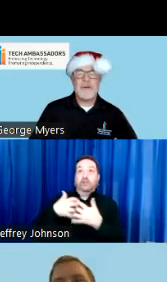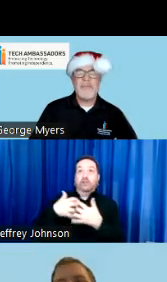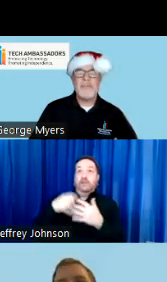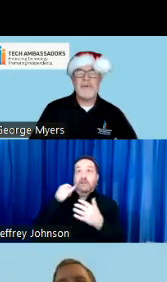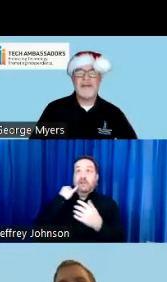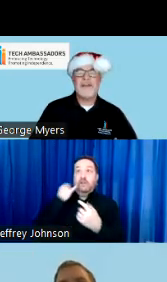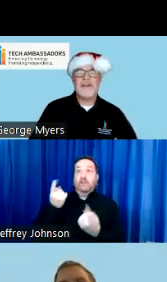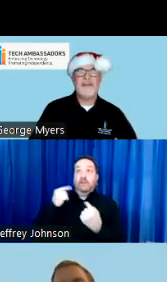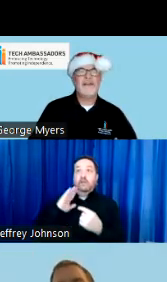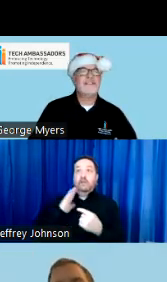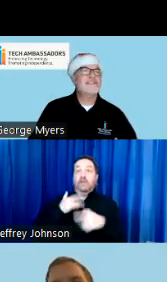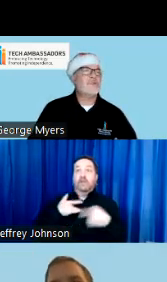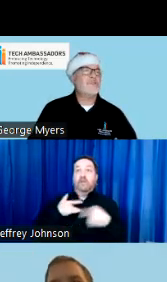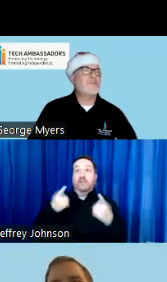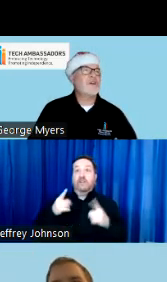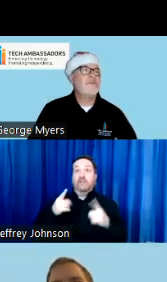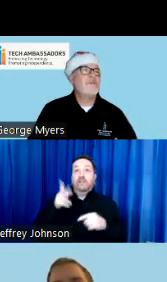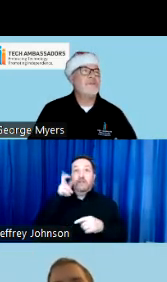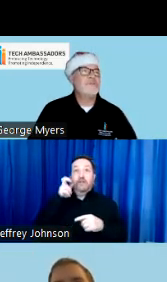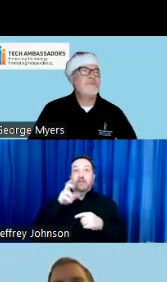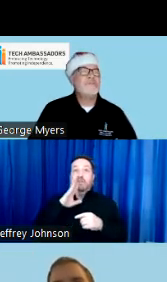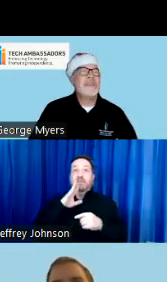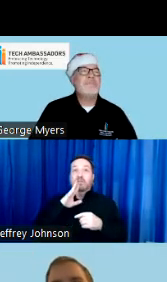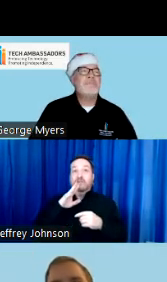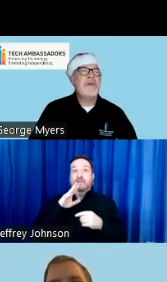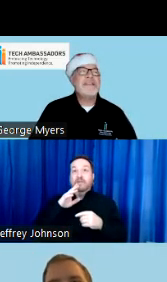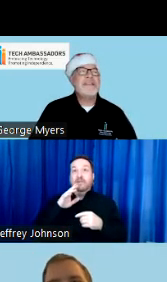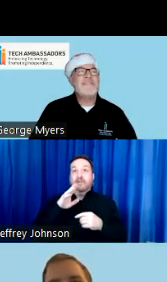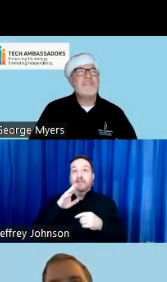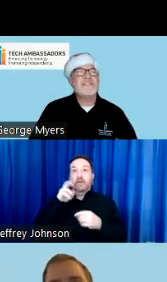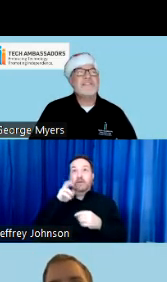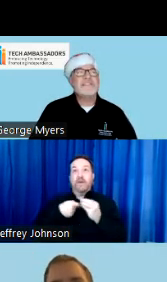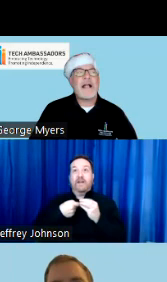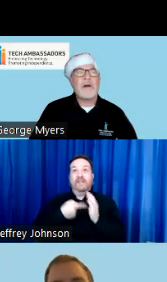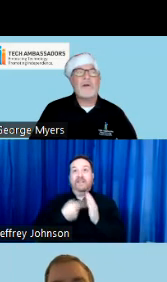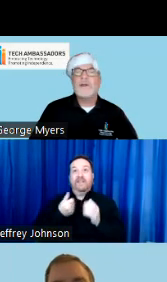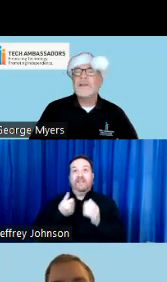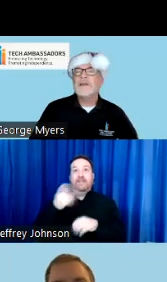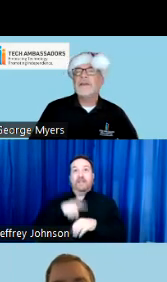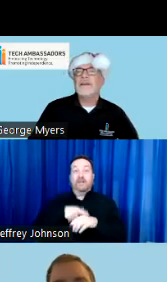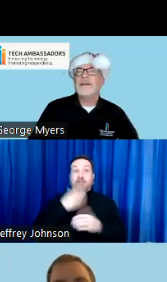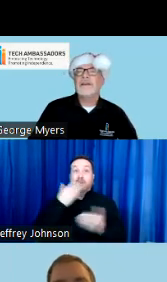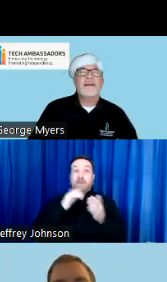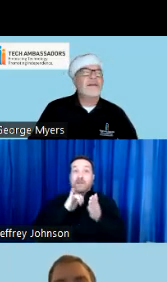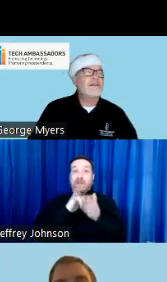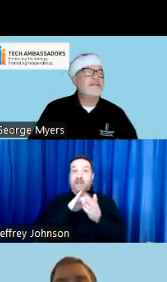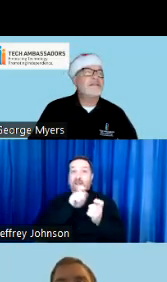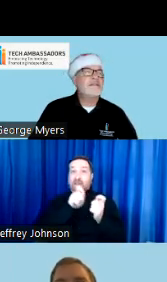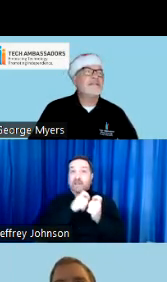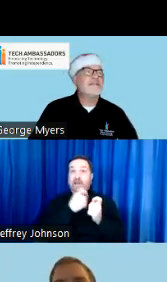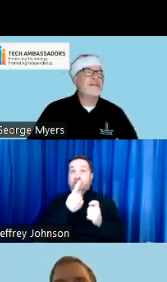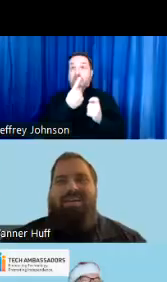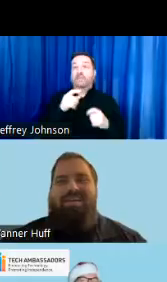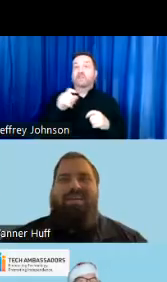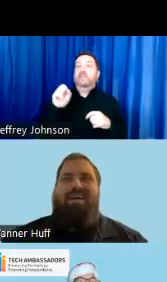heard this come up several times, and maybe even this exact model. Yeah.